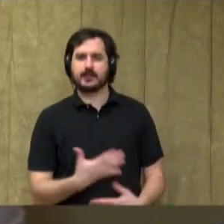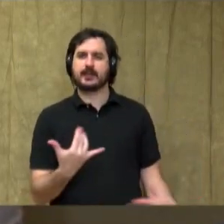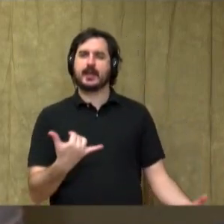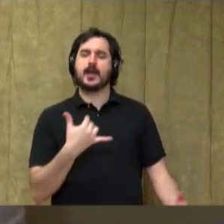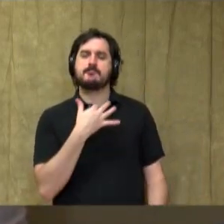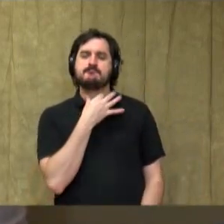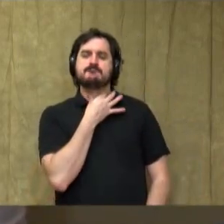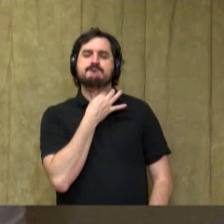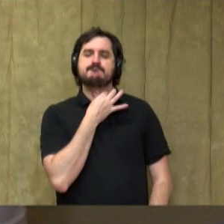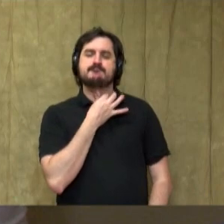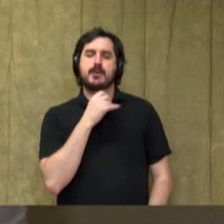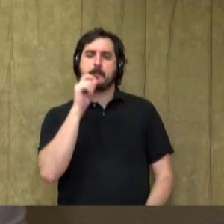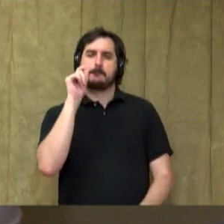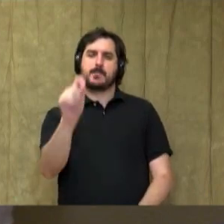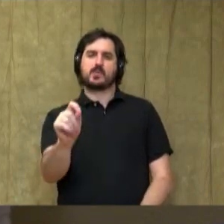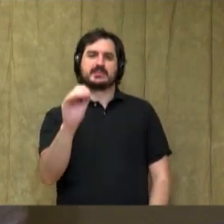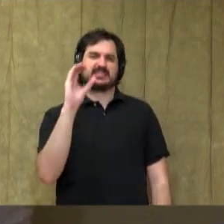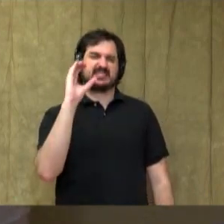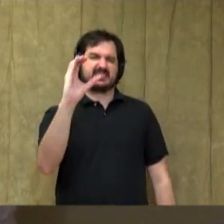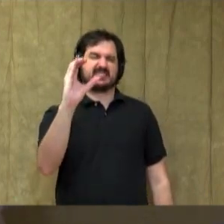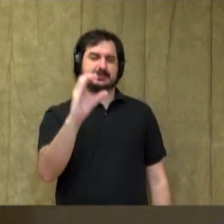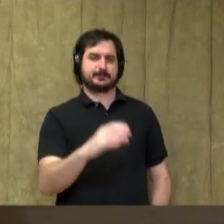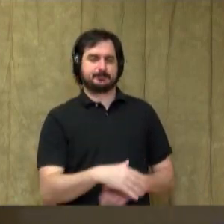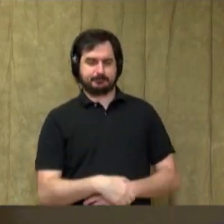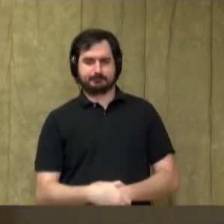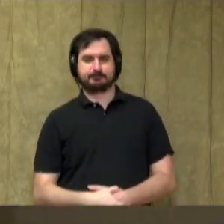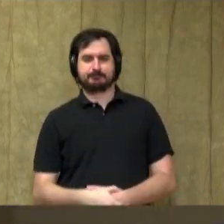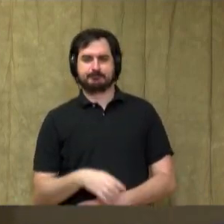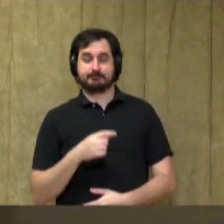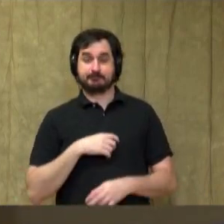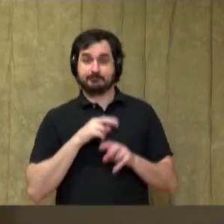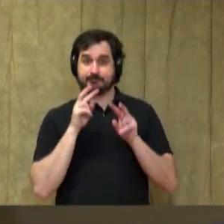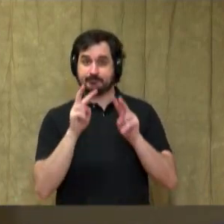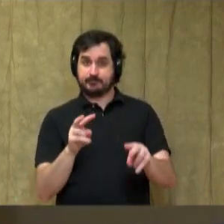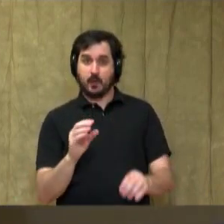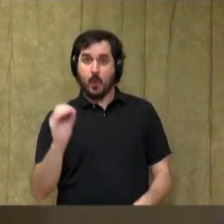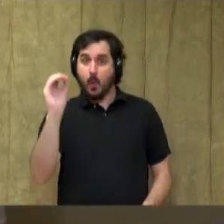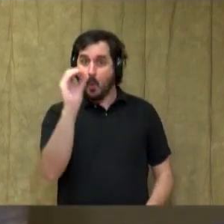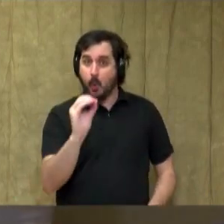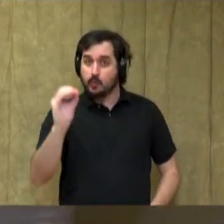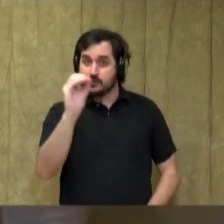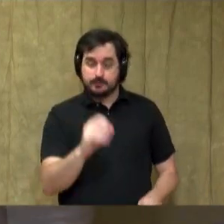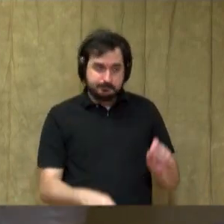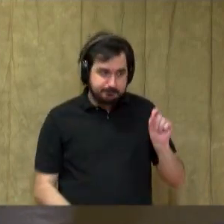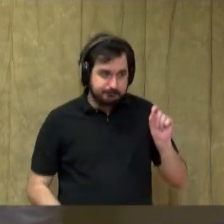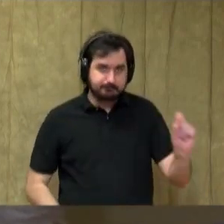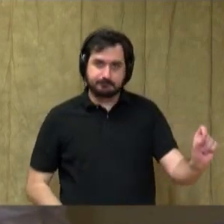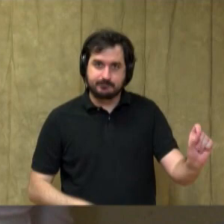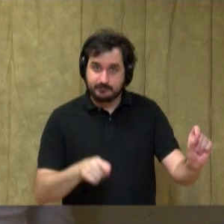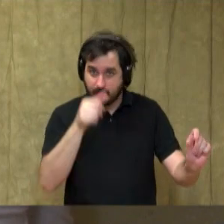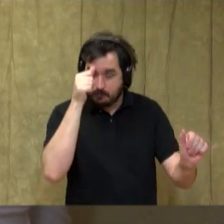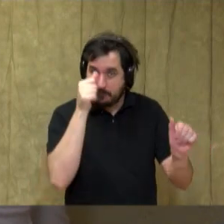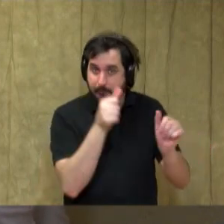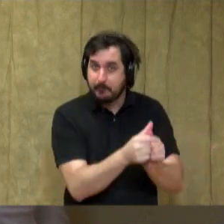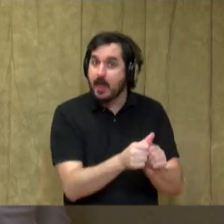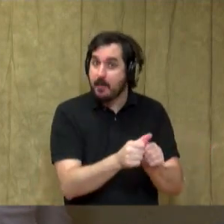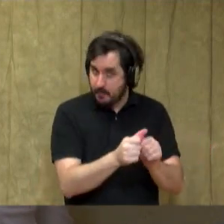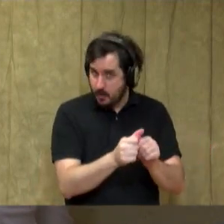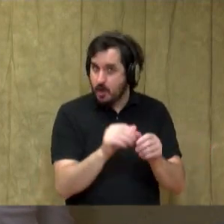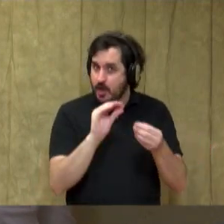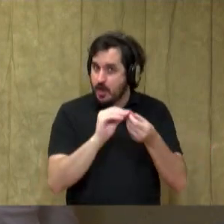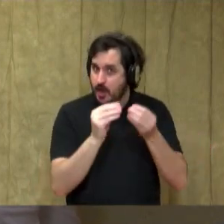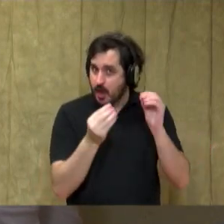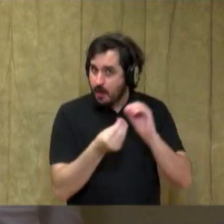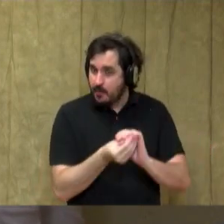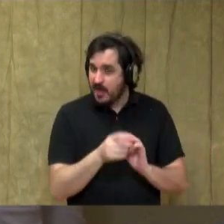about point C? Looking at the origin, and remember that the terms, the X and Y